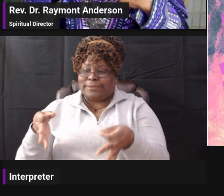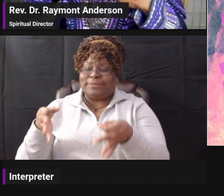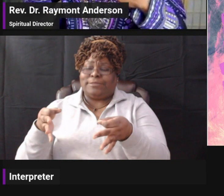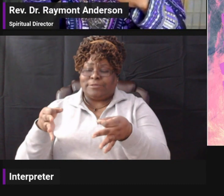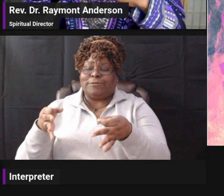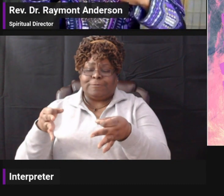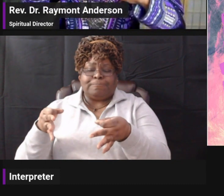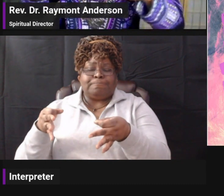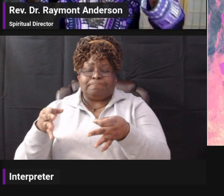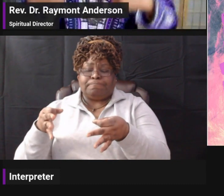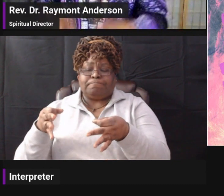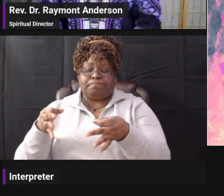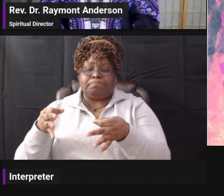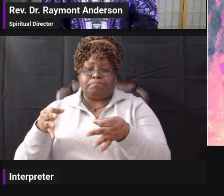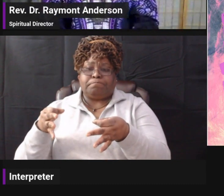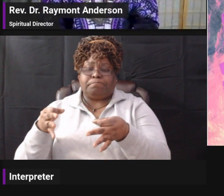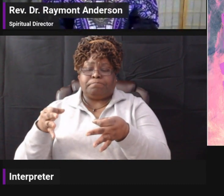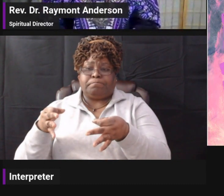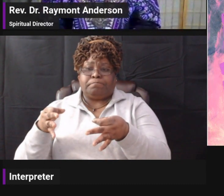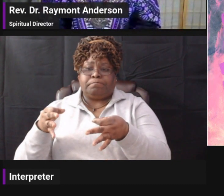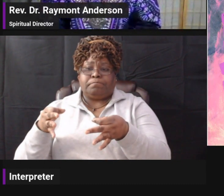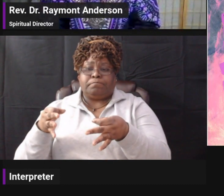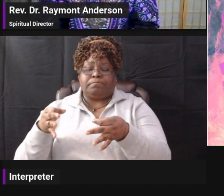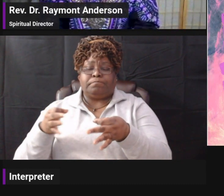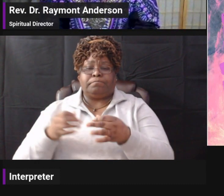my decisions for me.